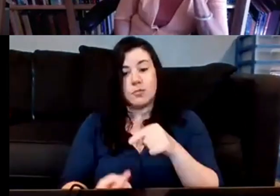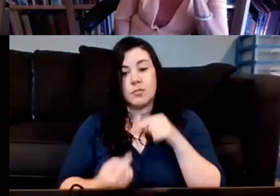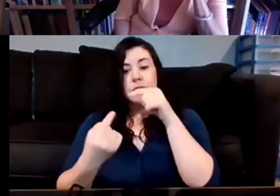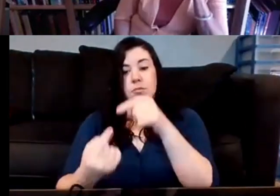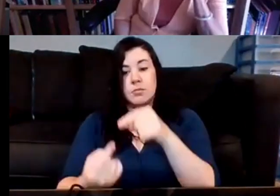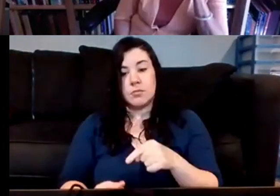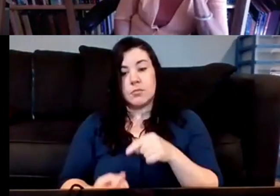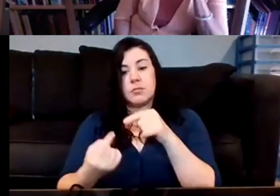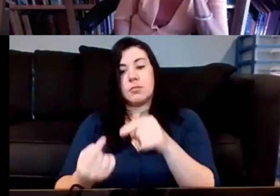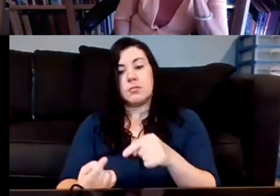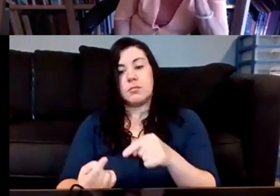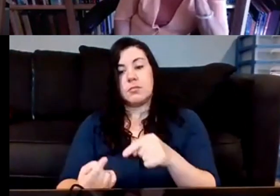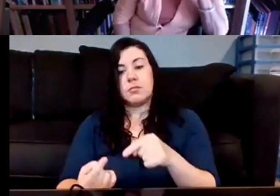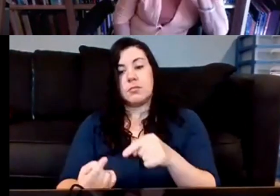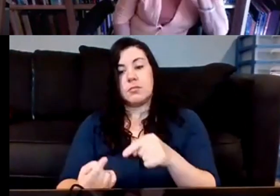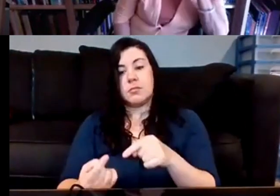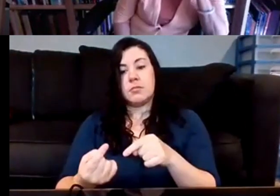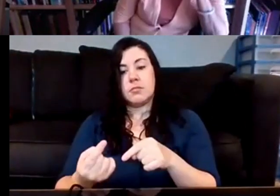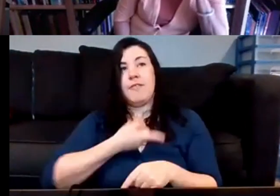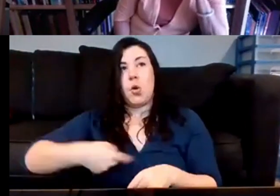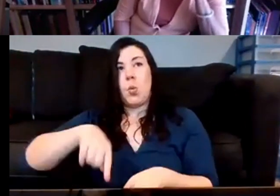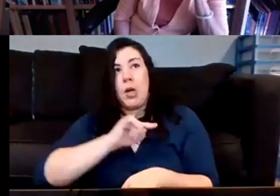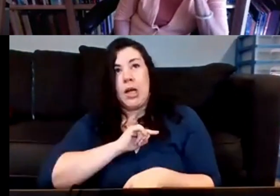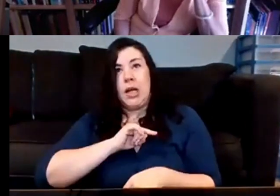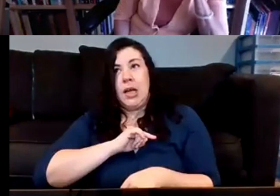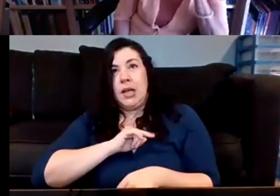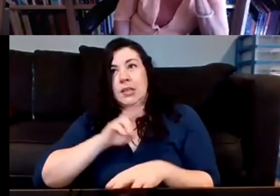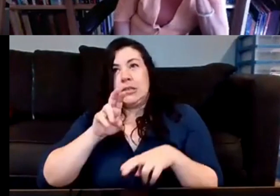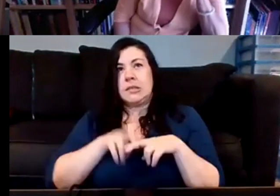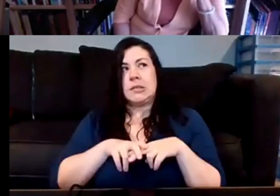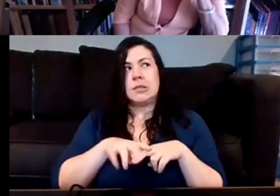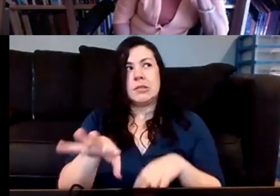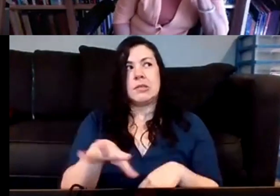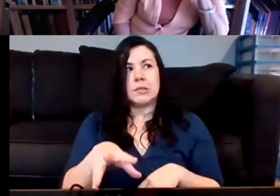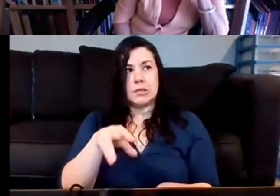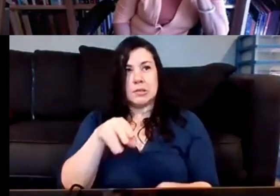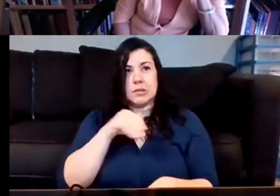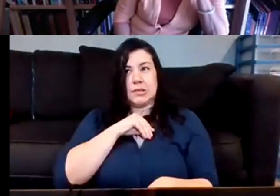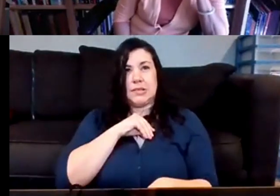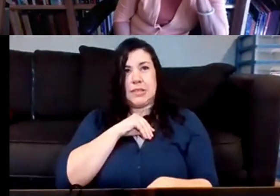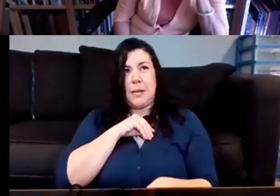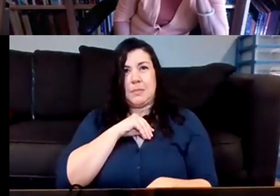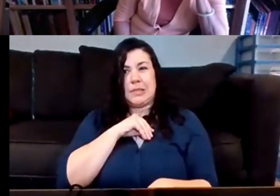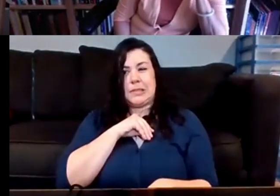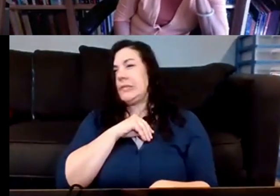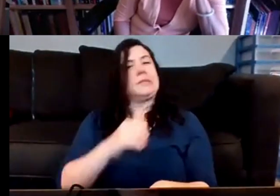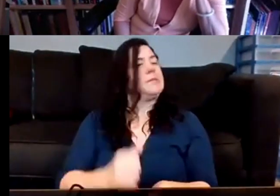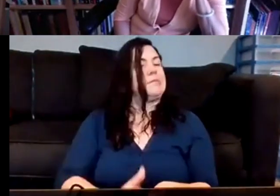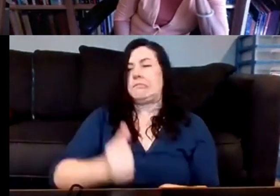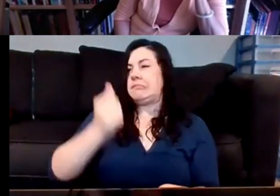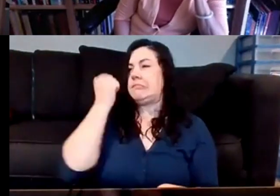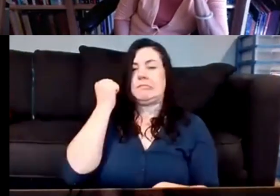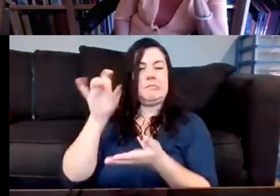sit with that and to refuse to inhabit that brutal terrain and to keep reproducing it.